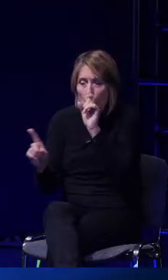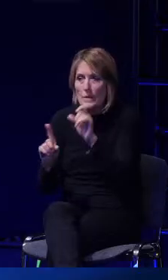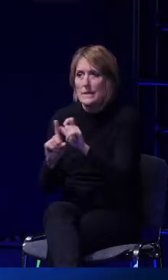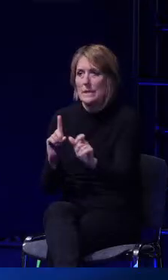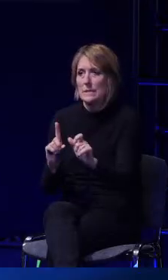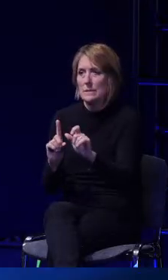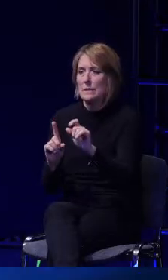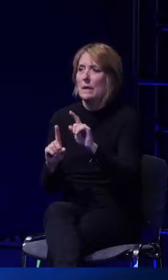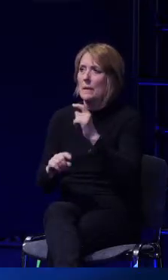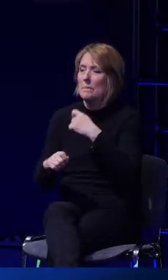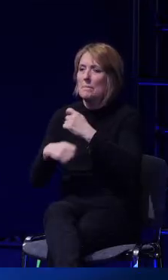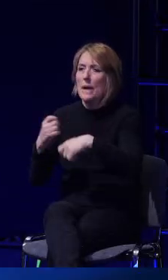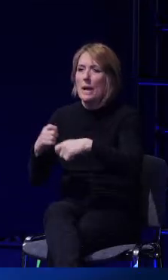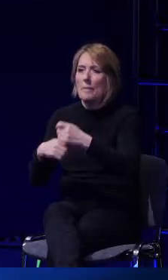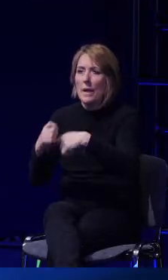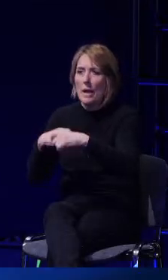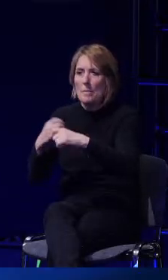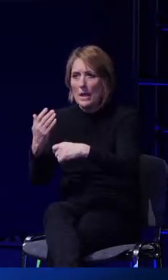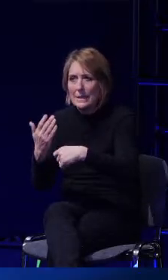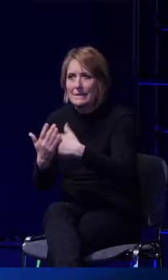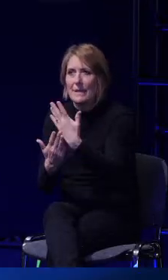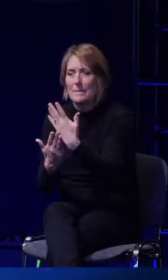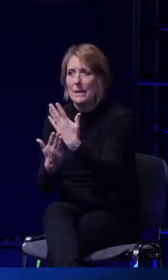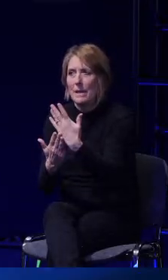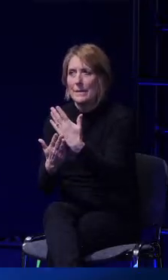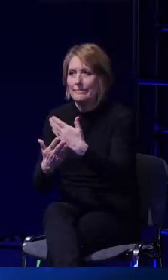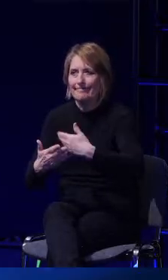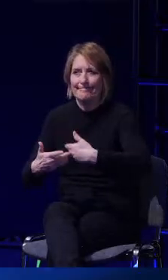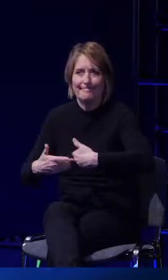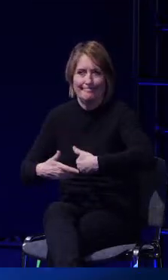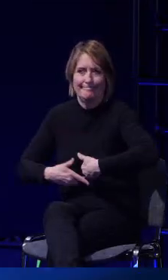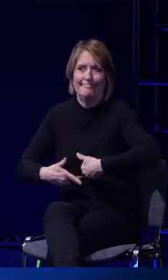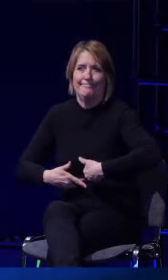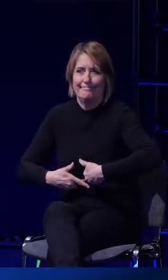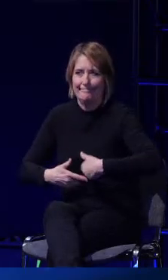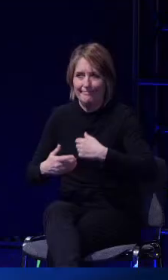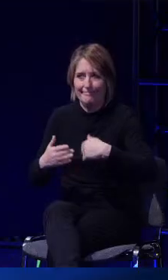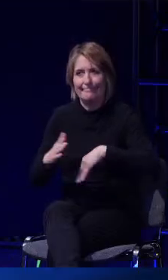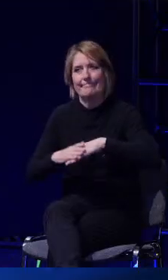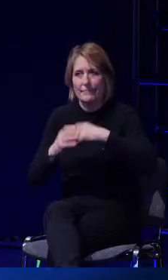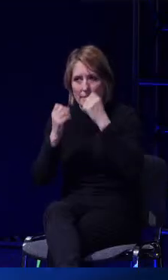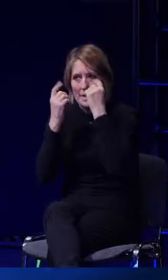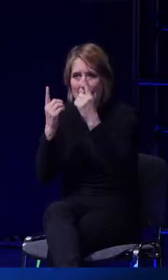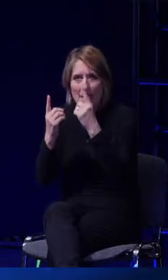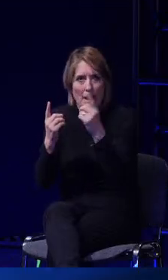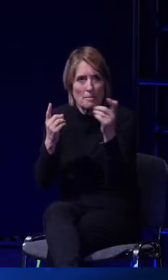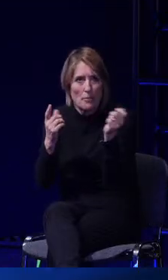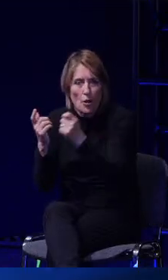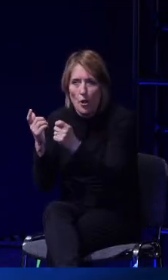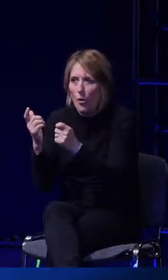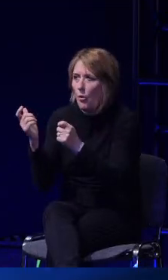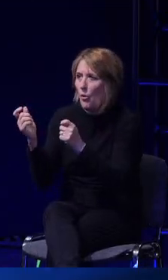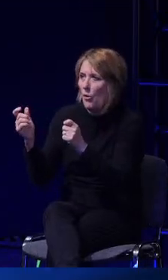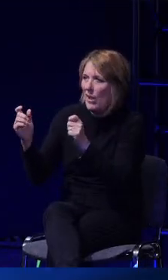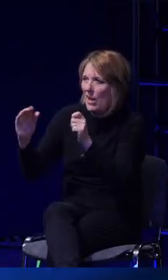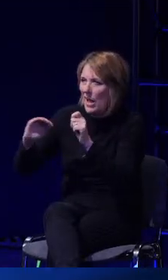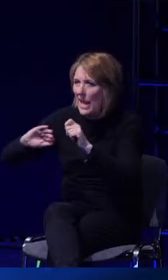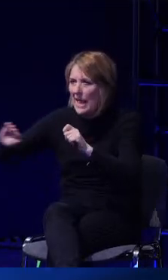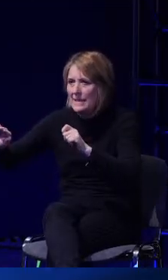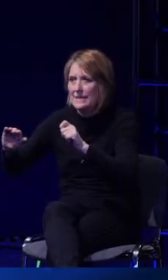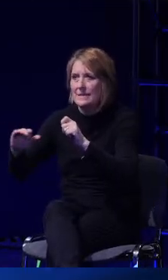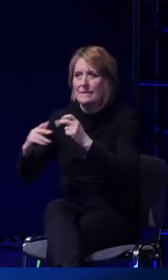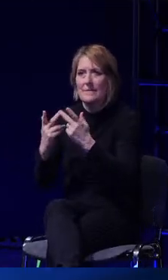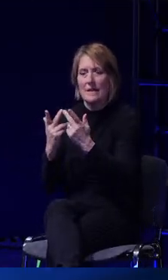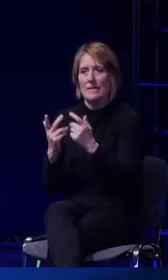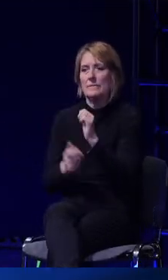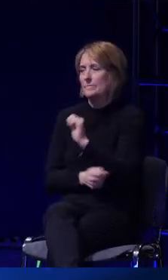developing just that gut understanding on set? Yeah. To pull one and push the other, or? I think we were helped out